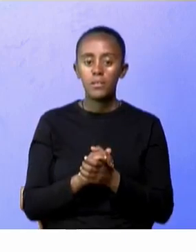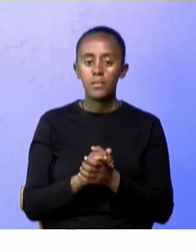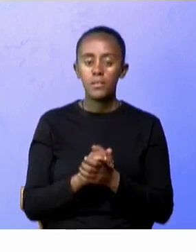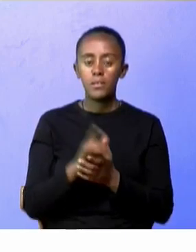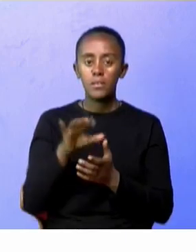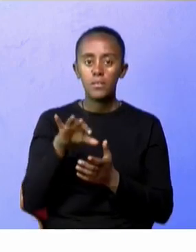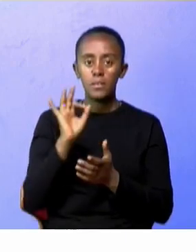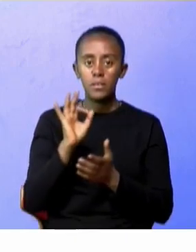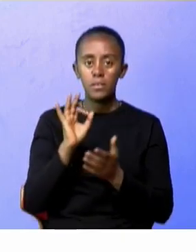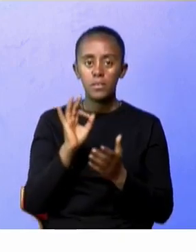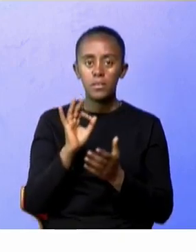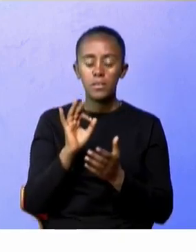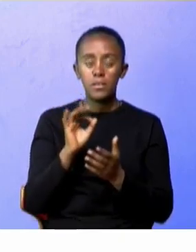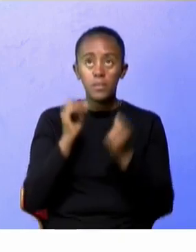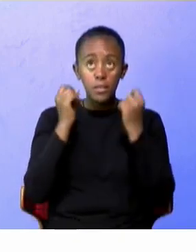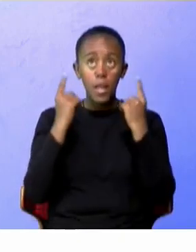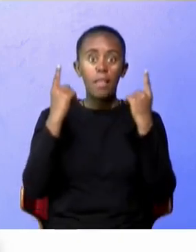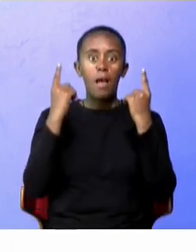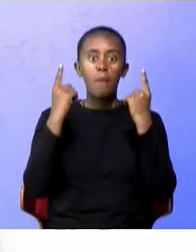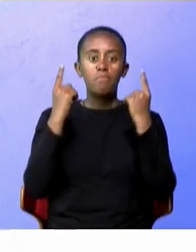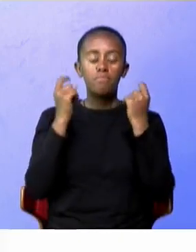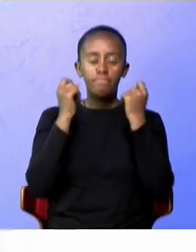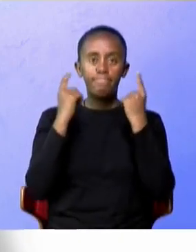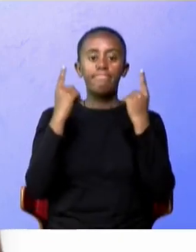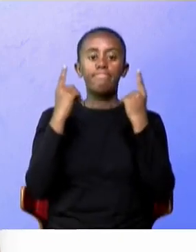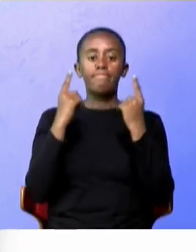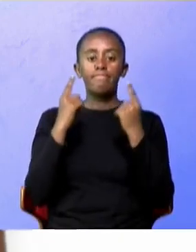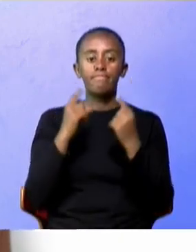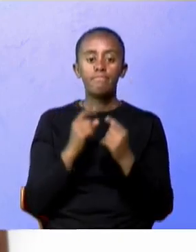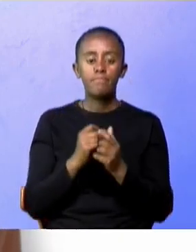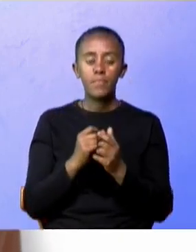gets up early.